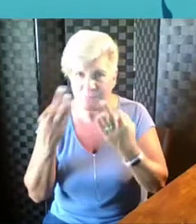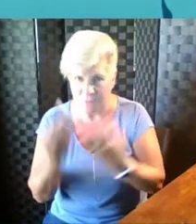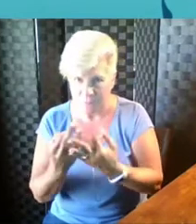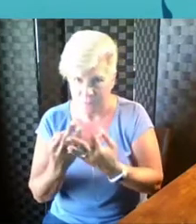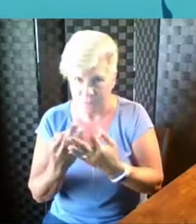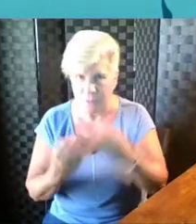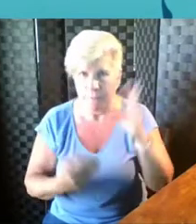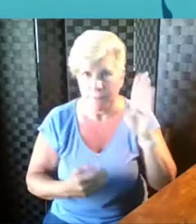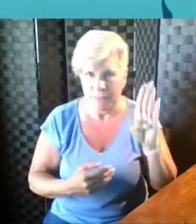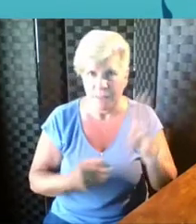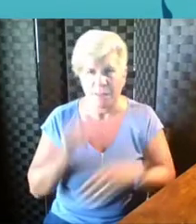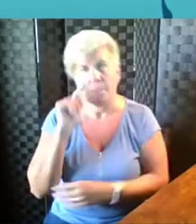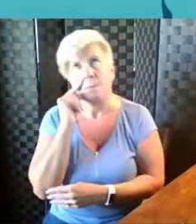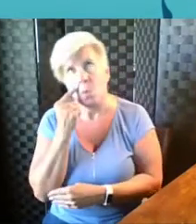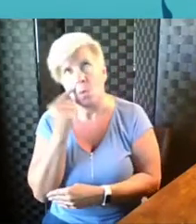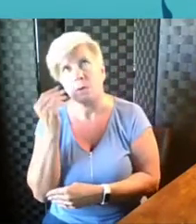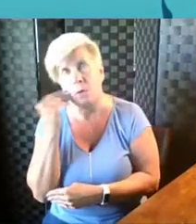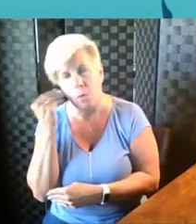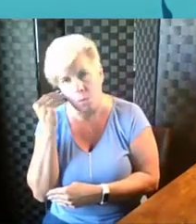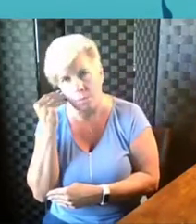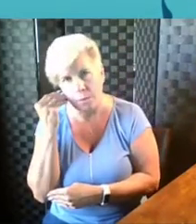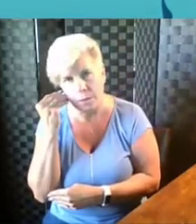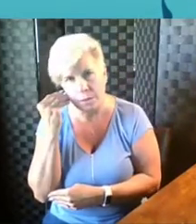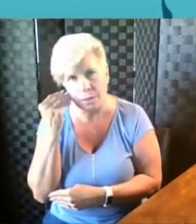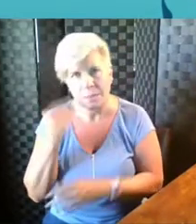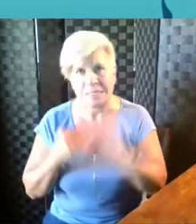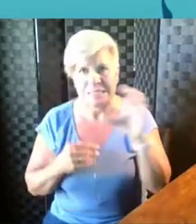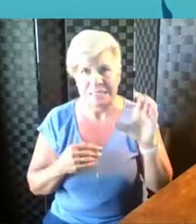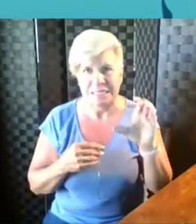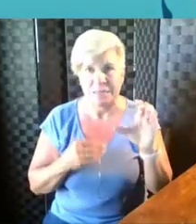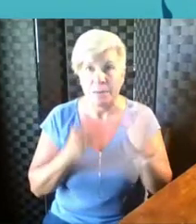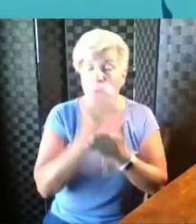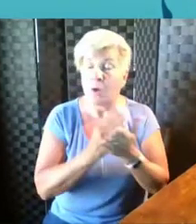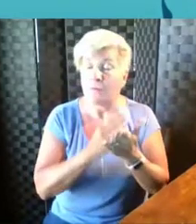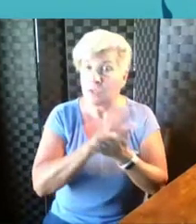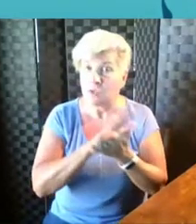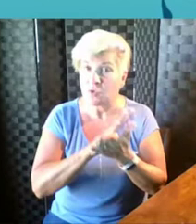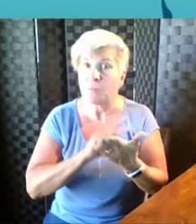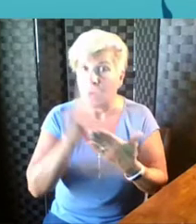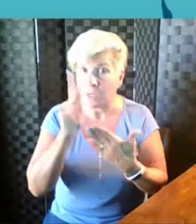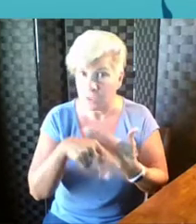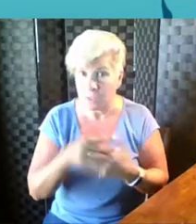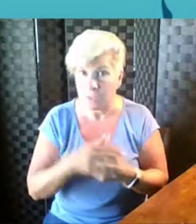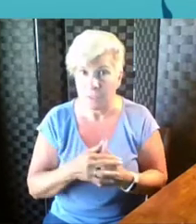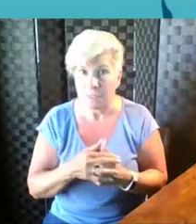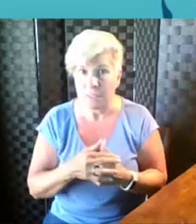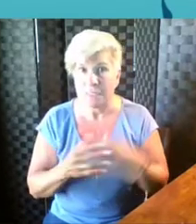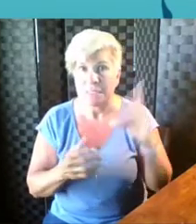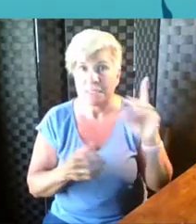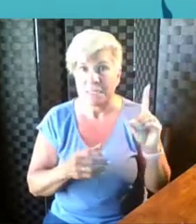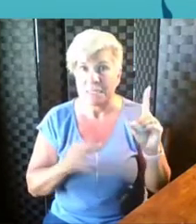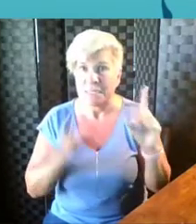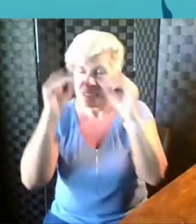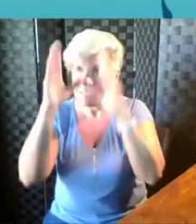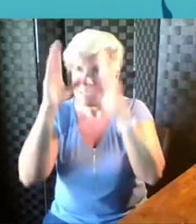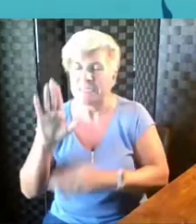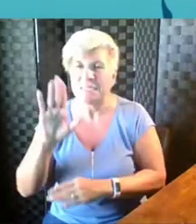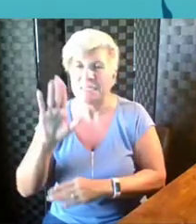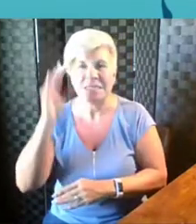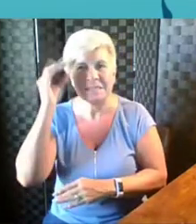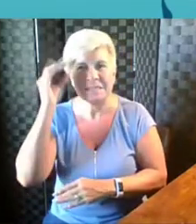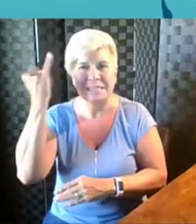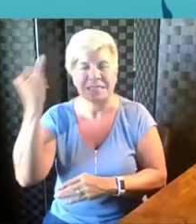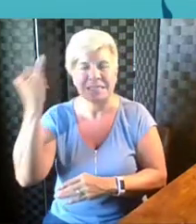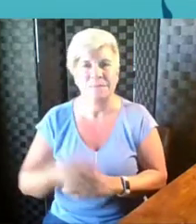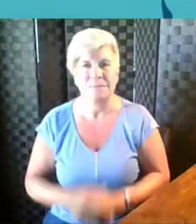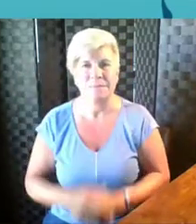families. B, they were bored at home. C, it was part of a school project. Or D, it was their